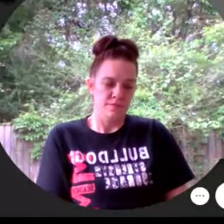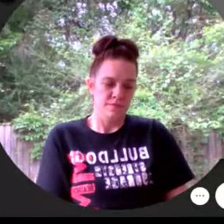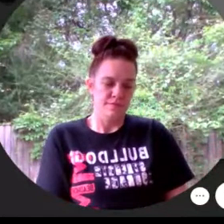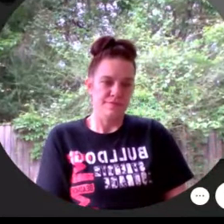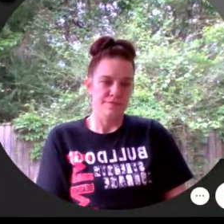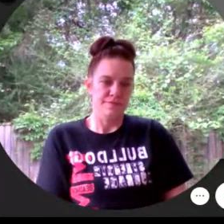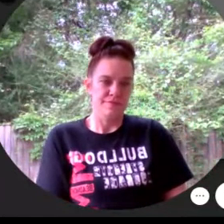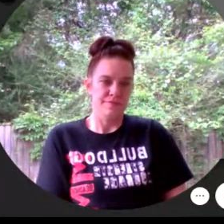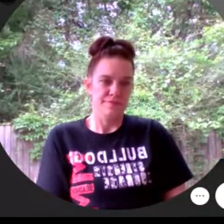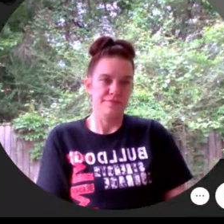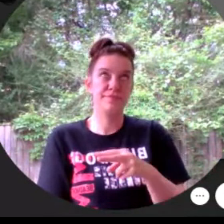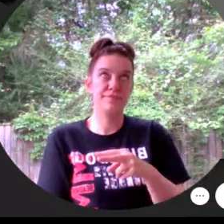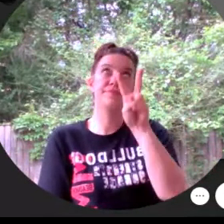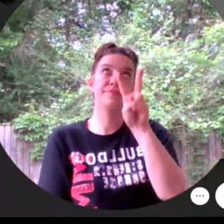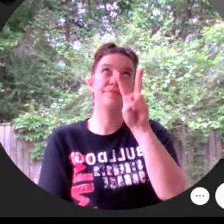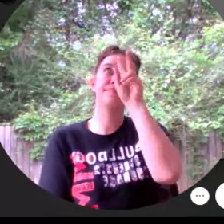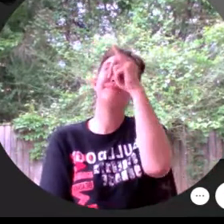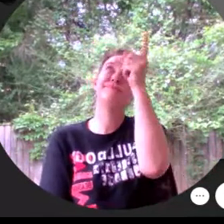at his ceiling fan.